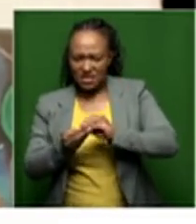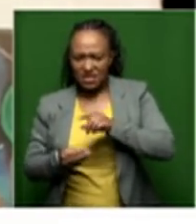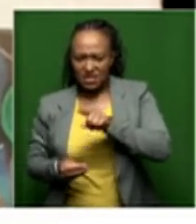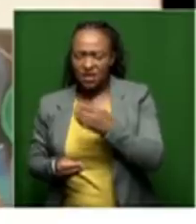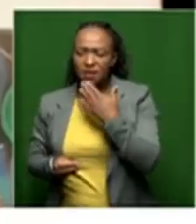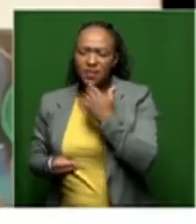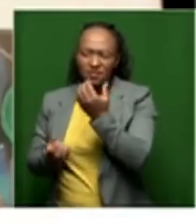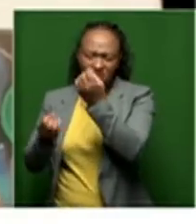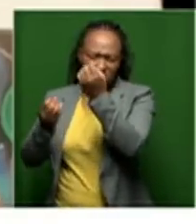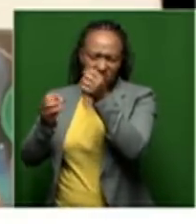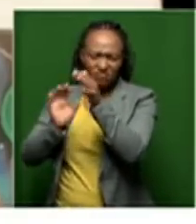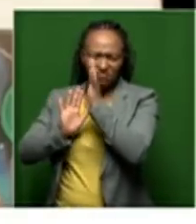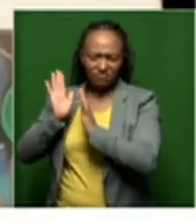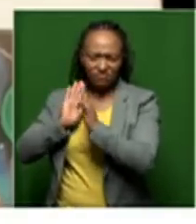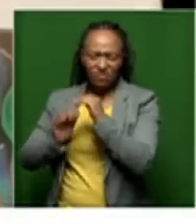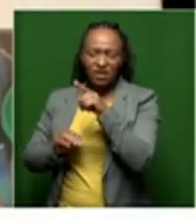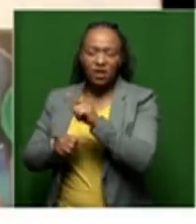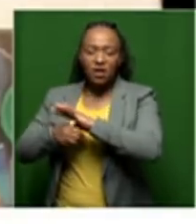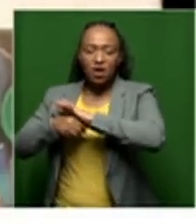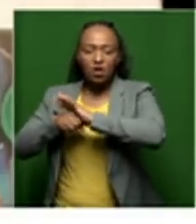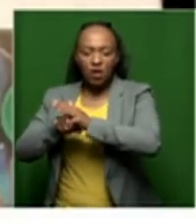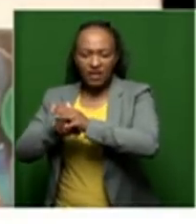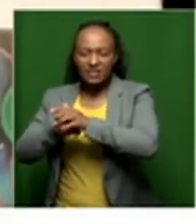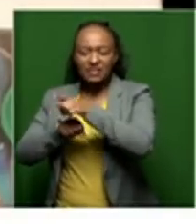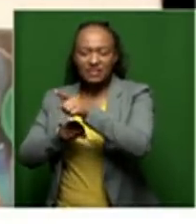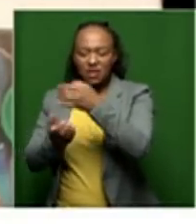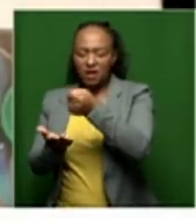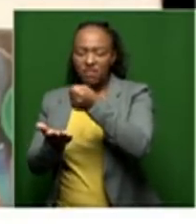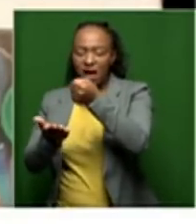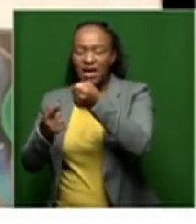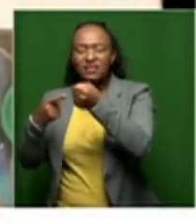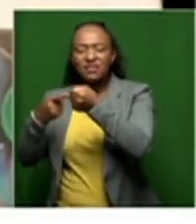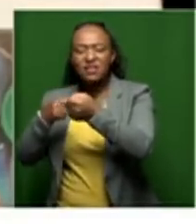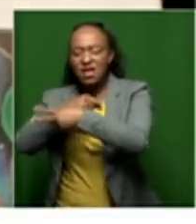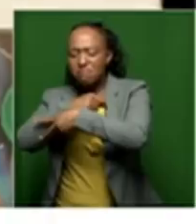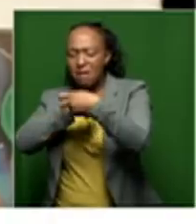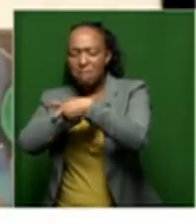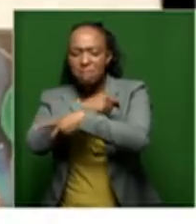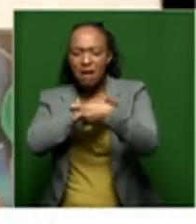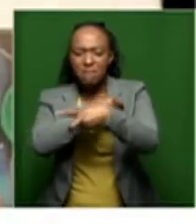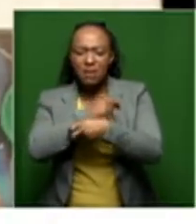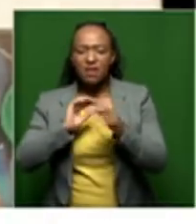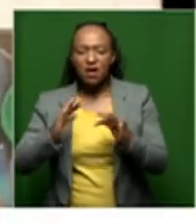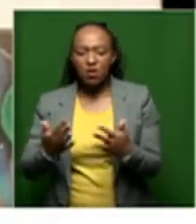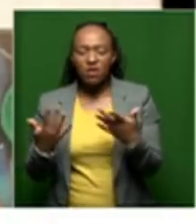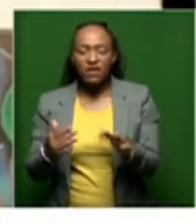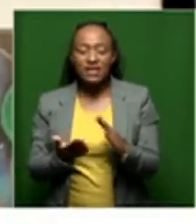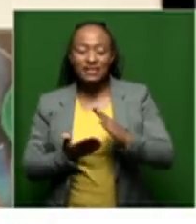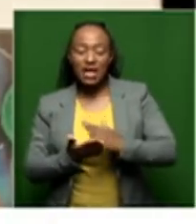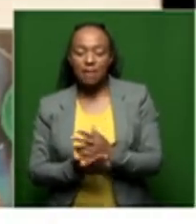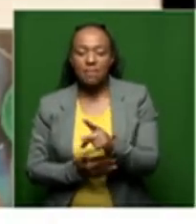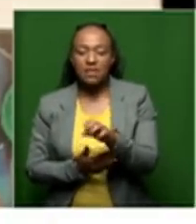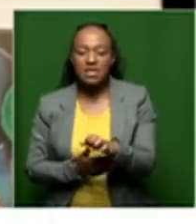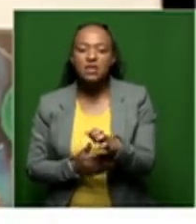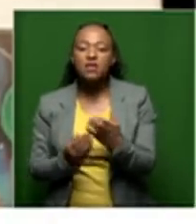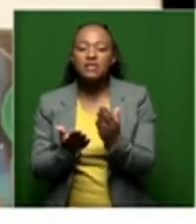give us an idea of how this COVID-19 fund theft happened? We've seen reports of overpriced personal protective